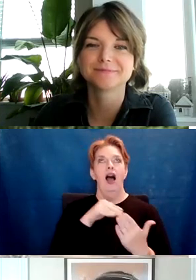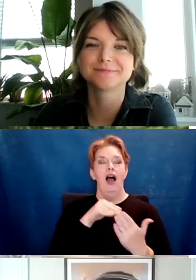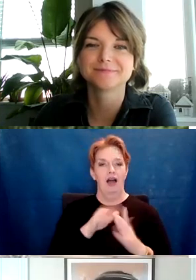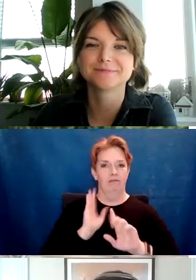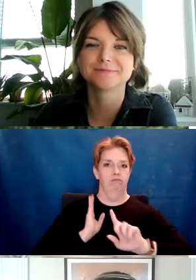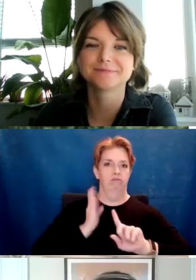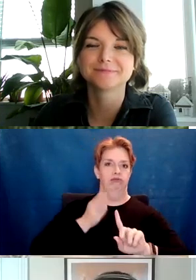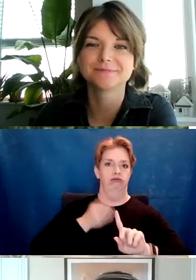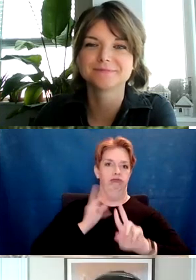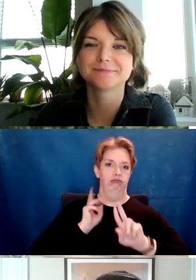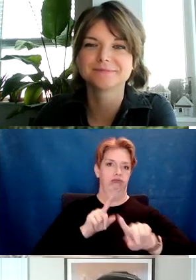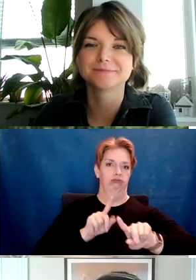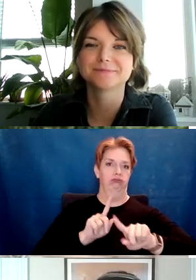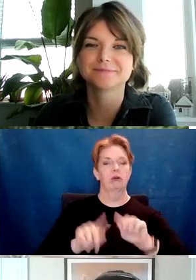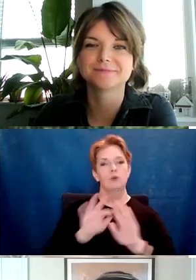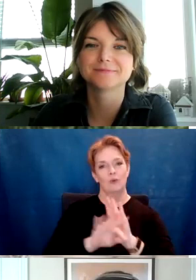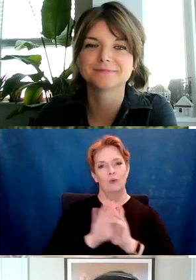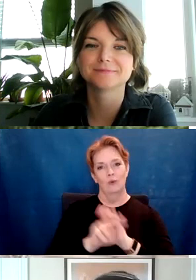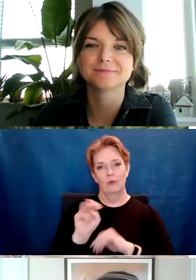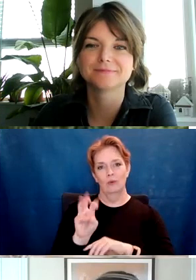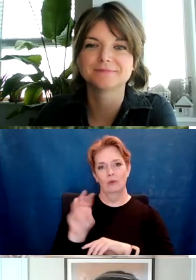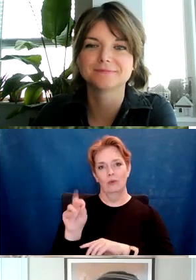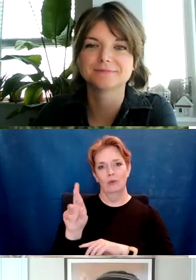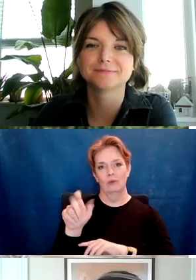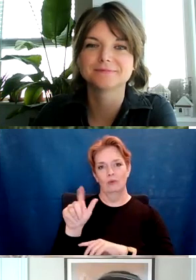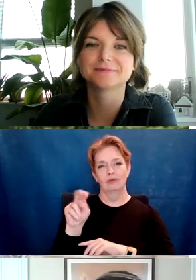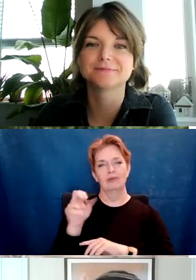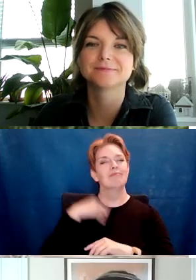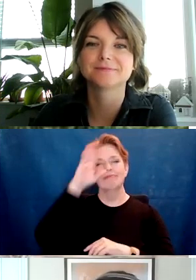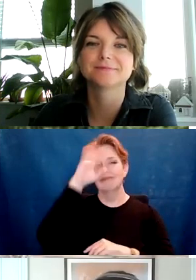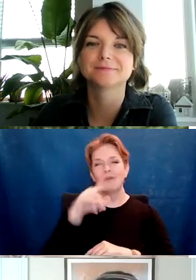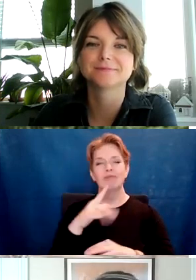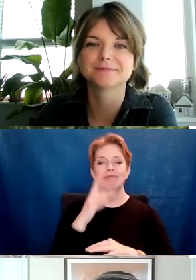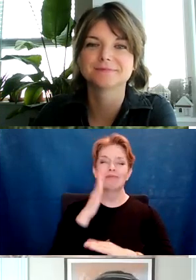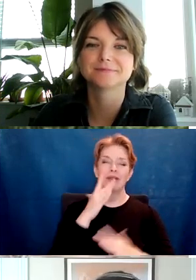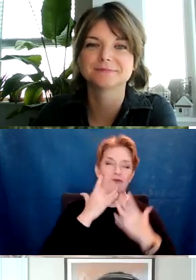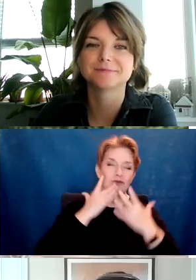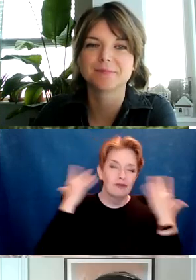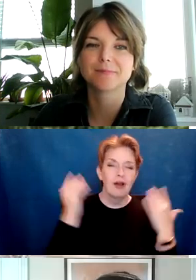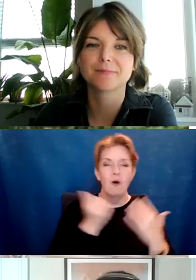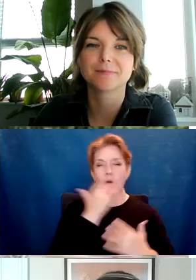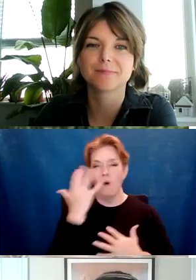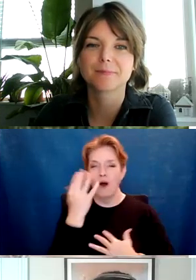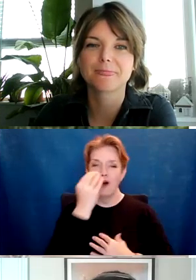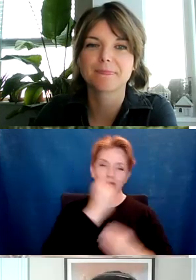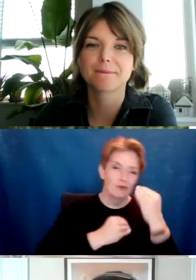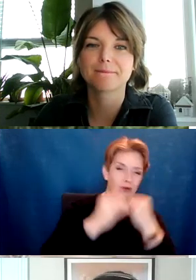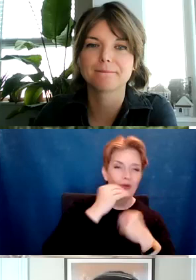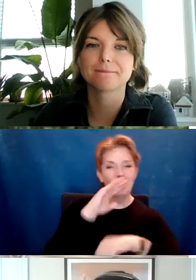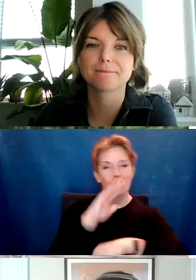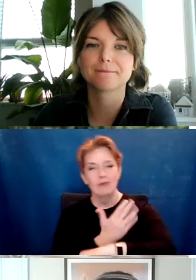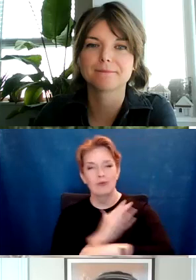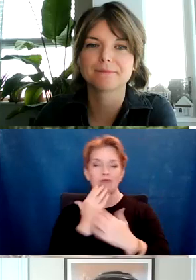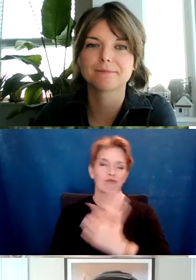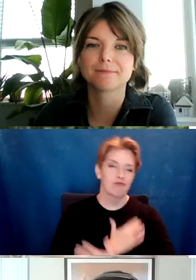the fantastic architecture, food, music, and gracious Southern hospitality that Louisiana has to offer.